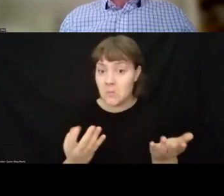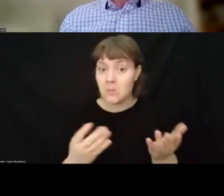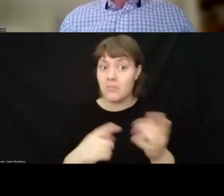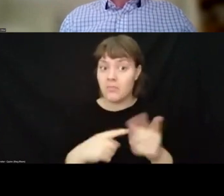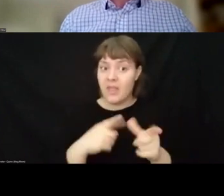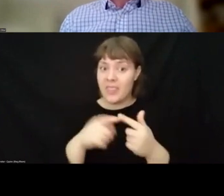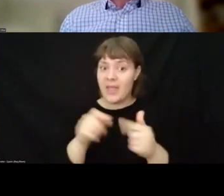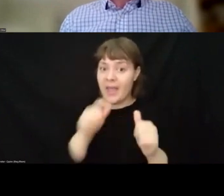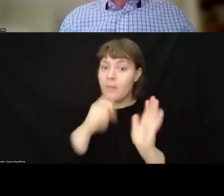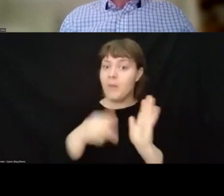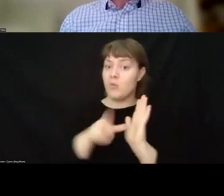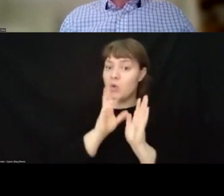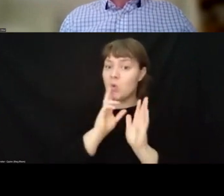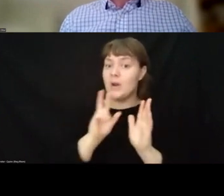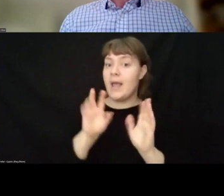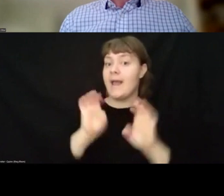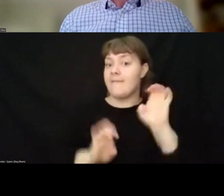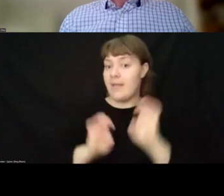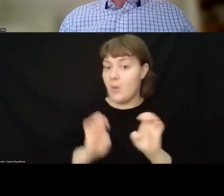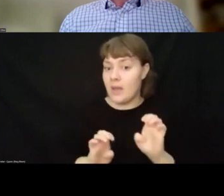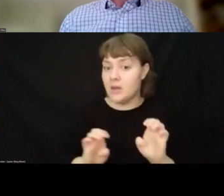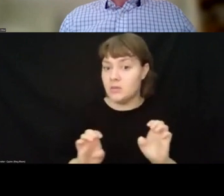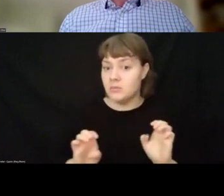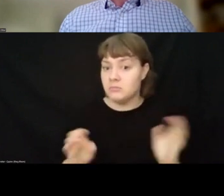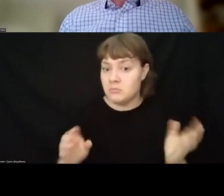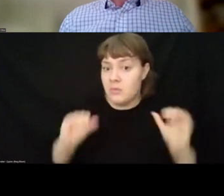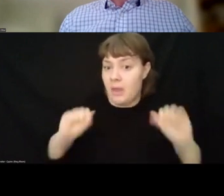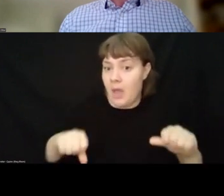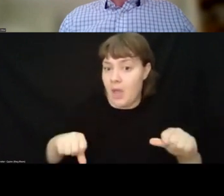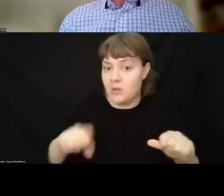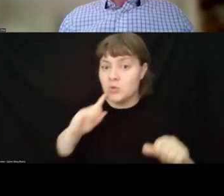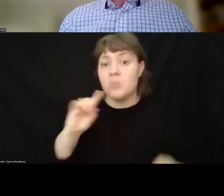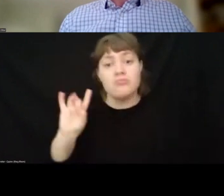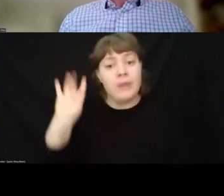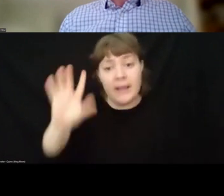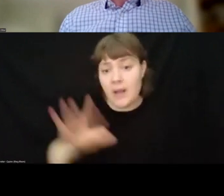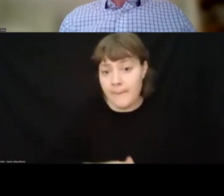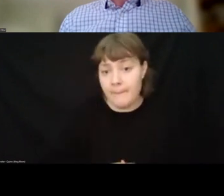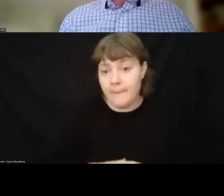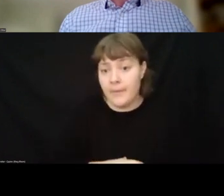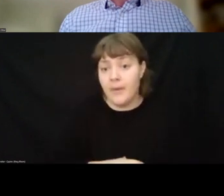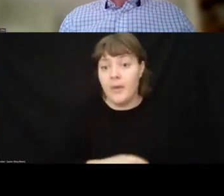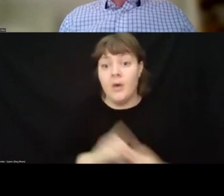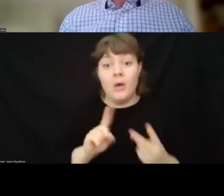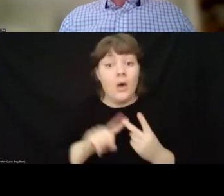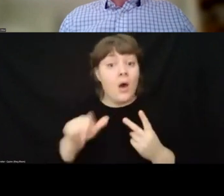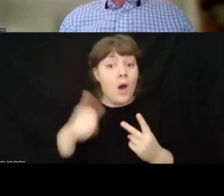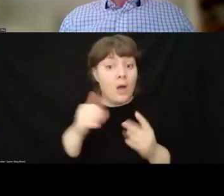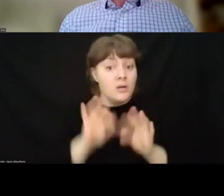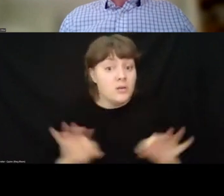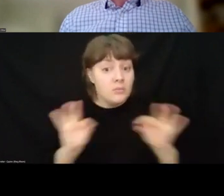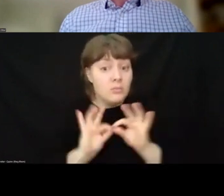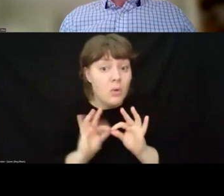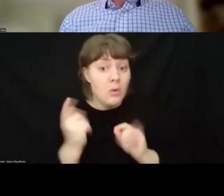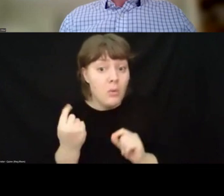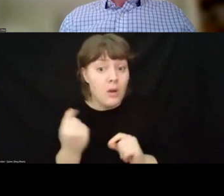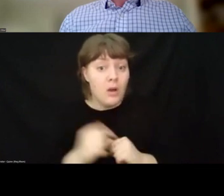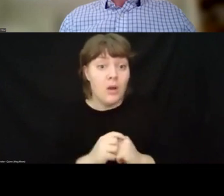reviewed and evaluated as others have been mentioning. And the other thing that I think is really important is